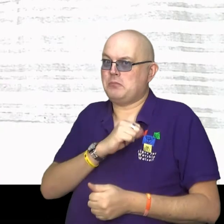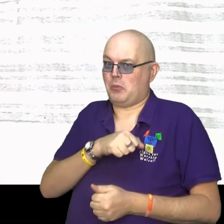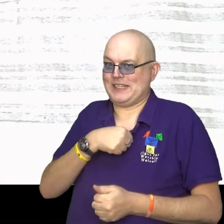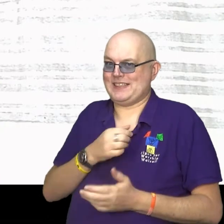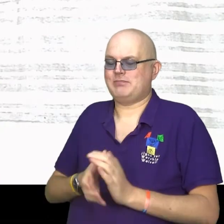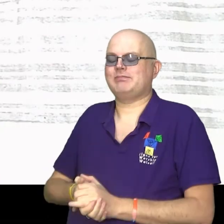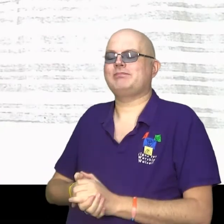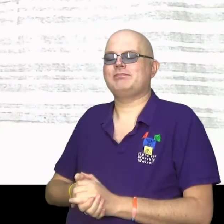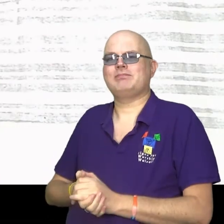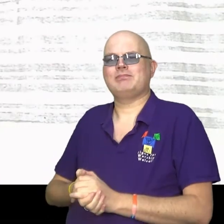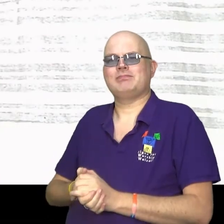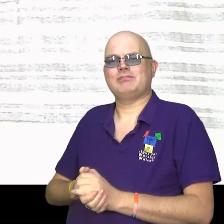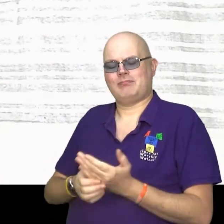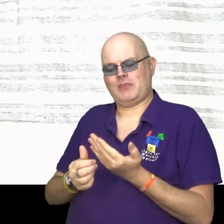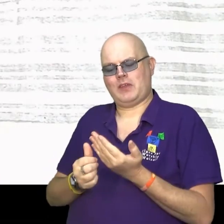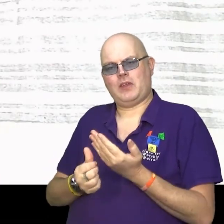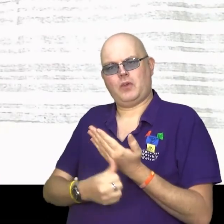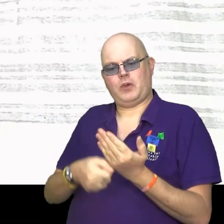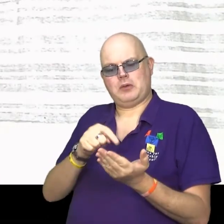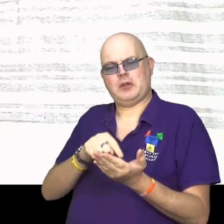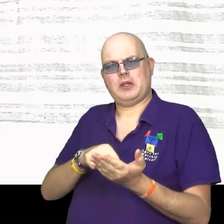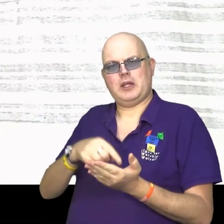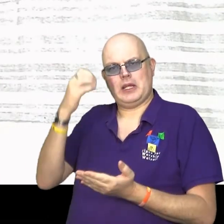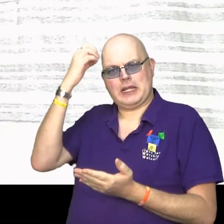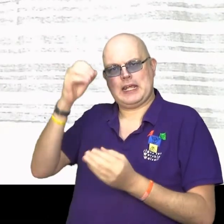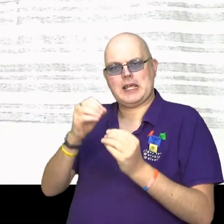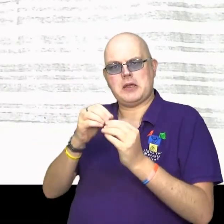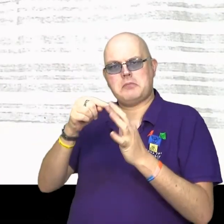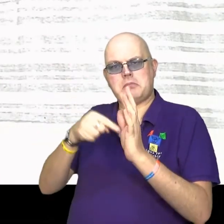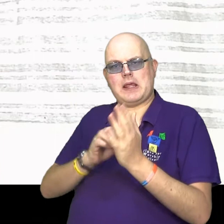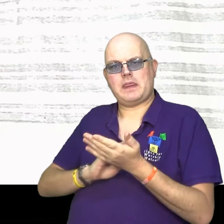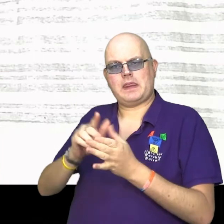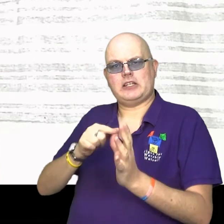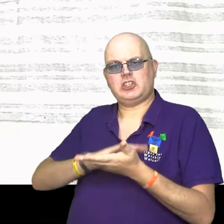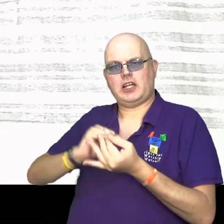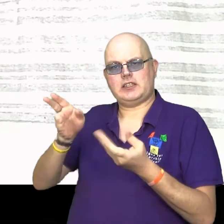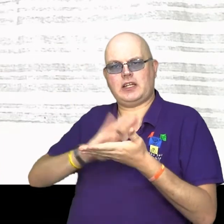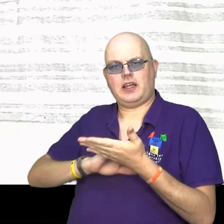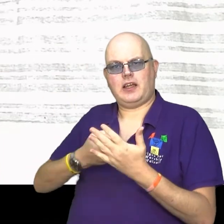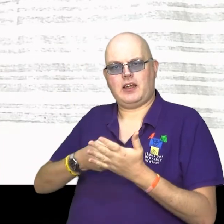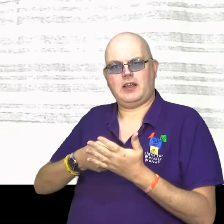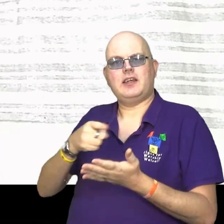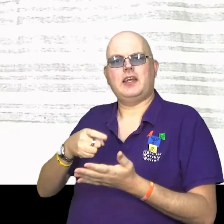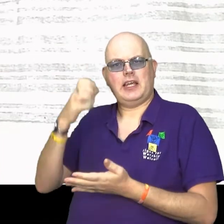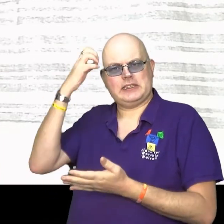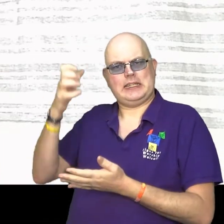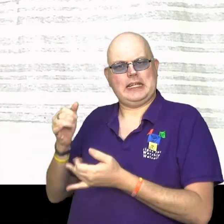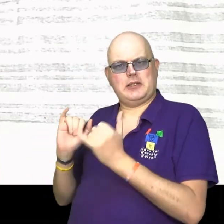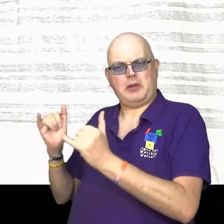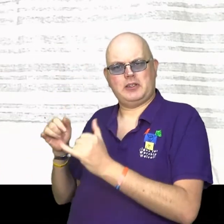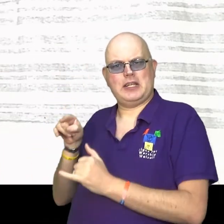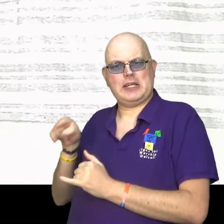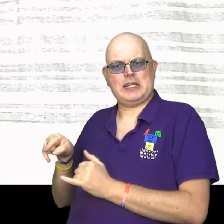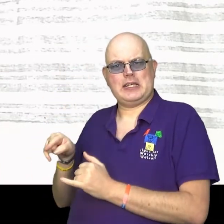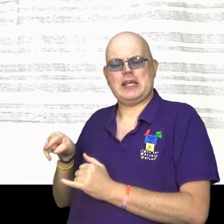promise. In our reading, we meet a king called Belshazzar. He's the guy throwing the party. And of